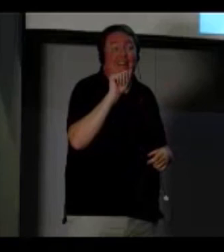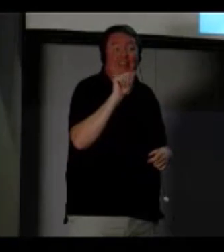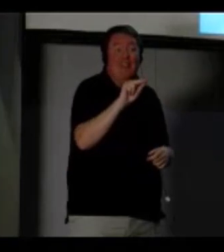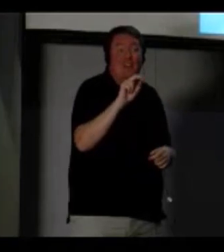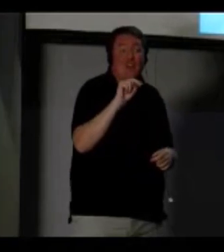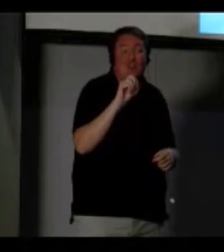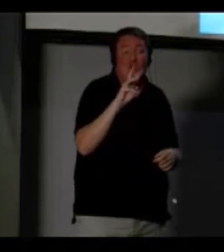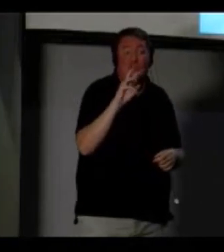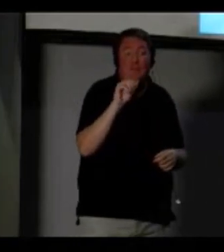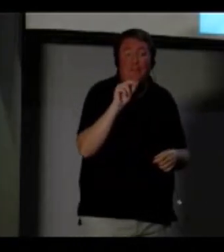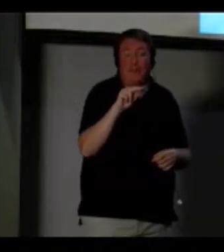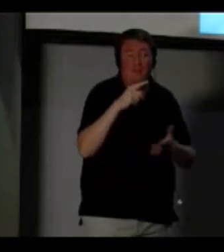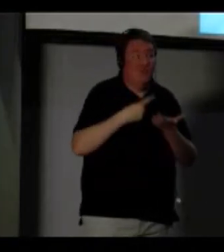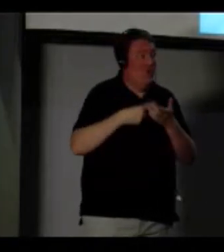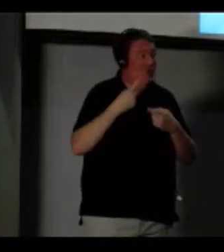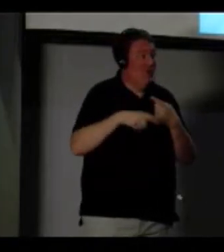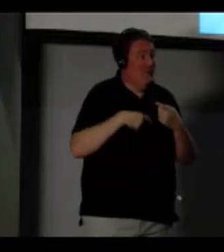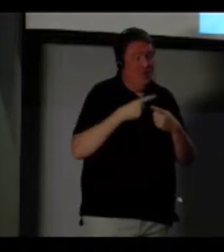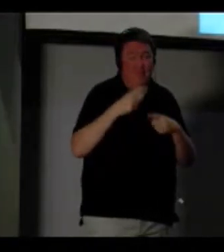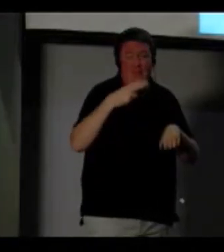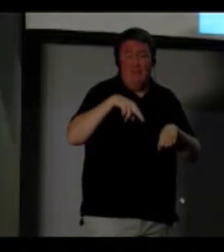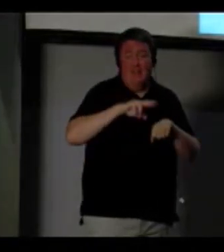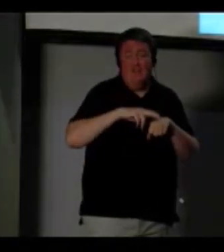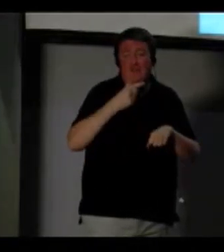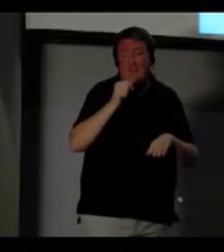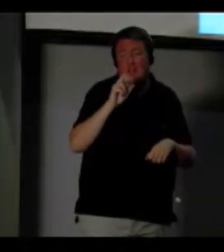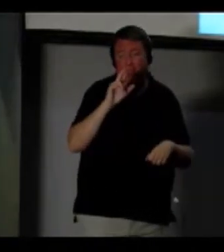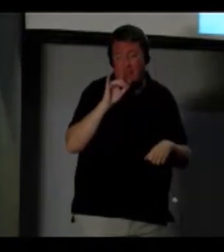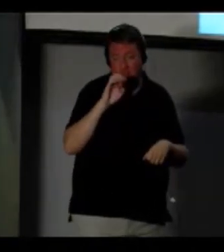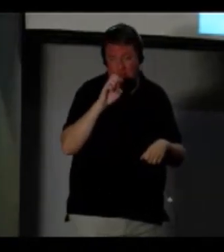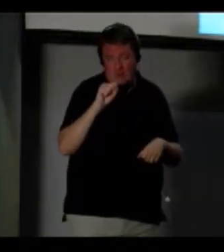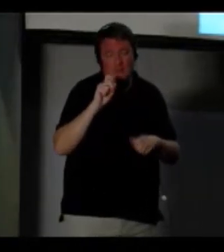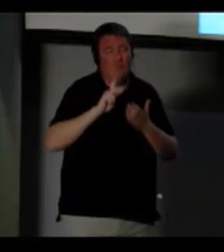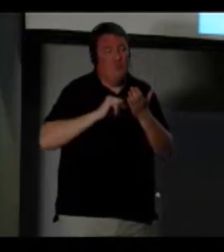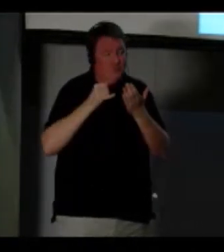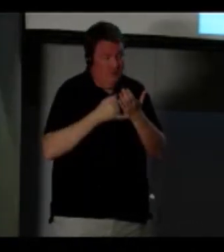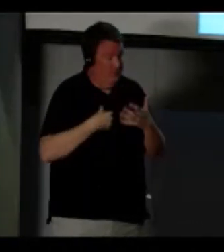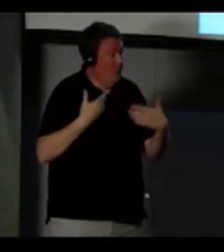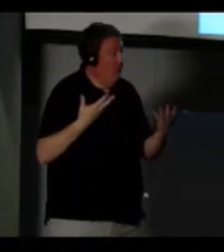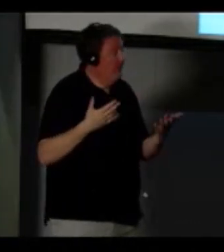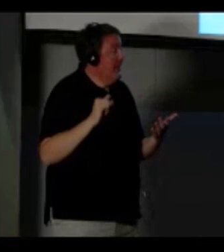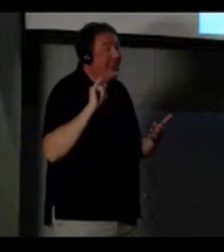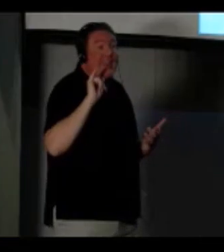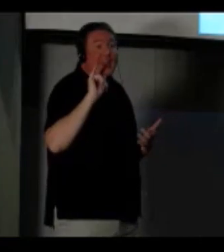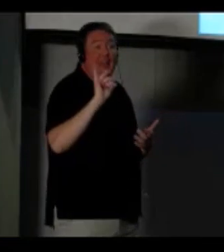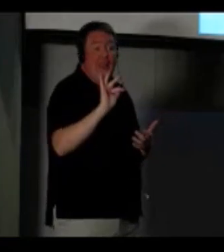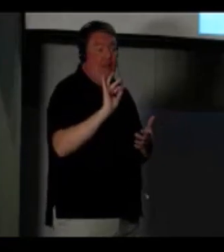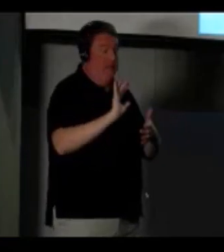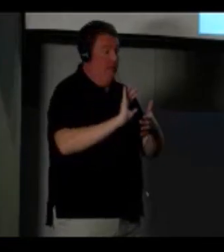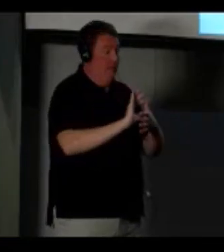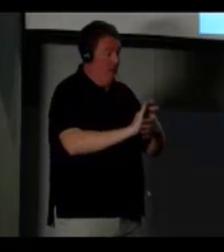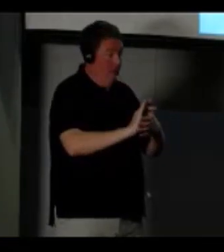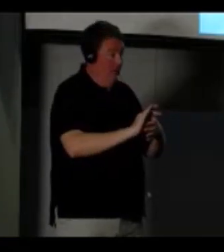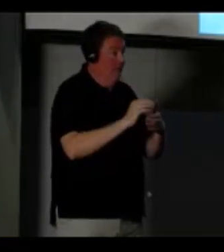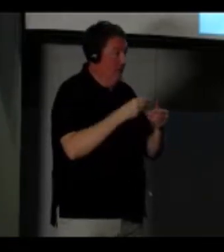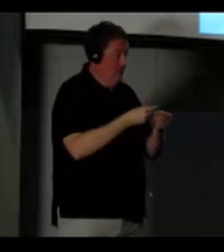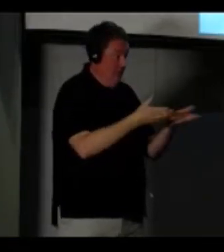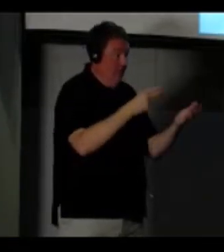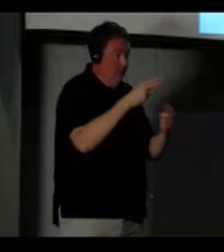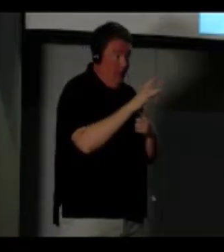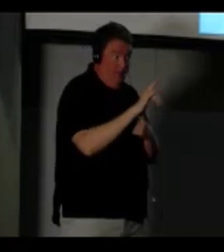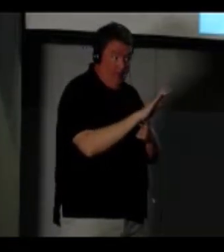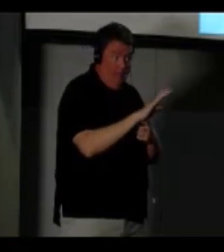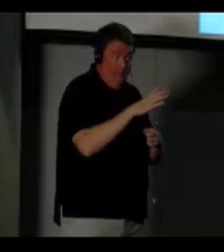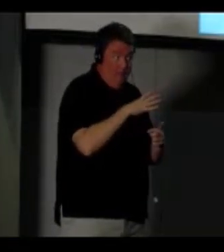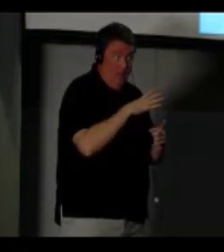the National Galleries project. And one question that often comes up is, if content is in the public domain, must